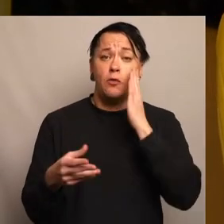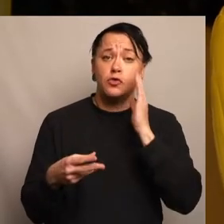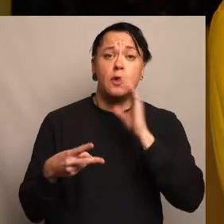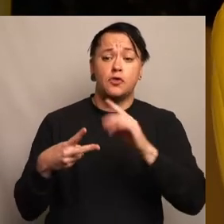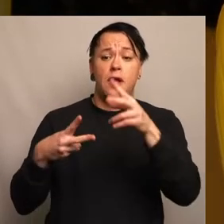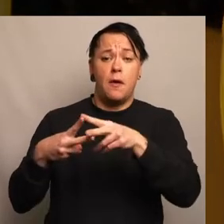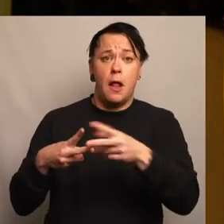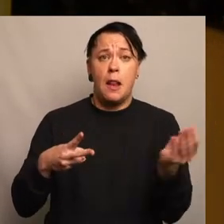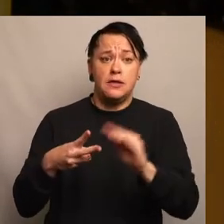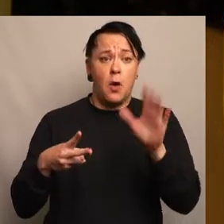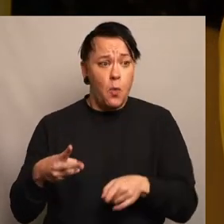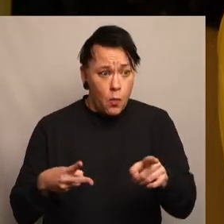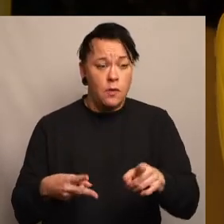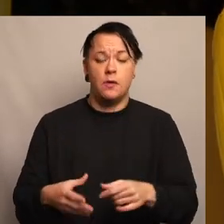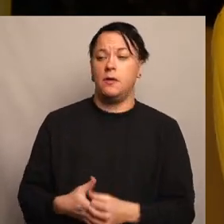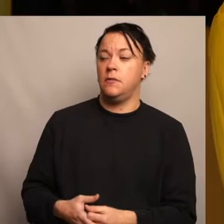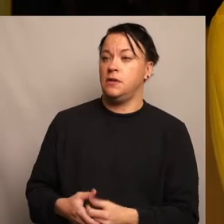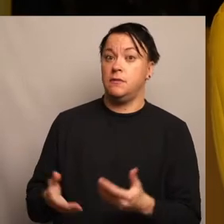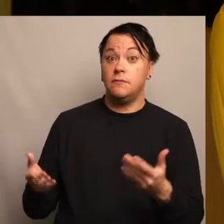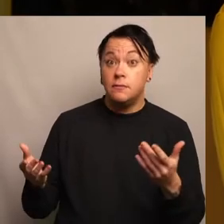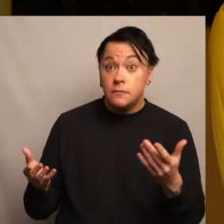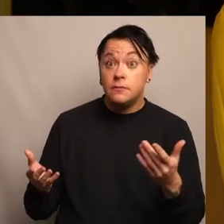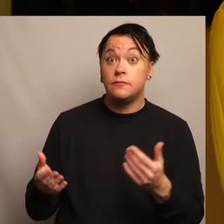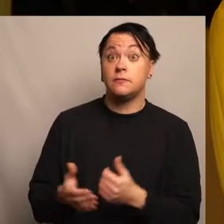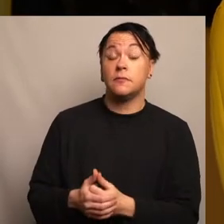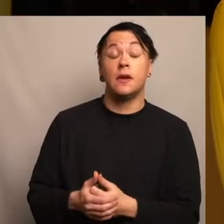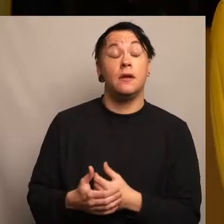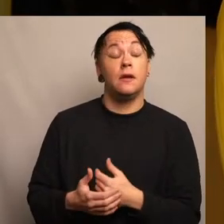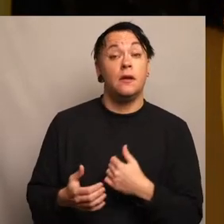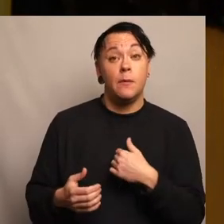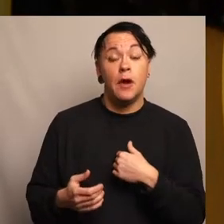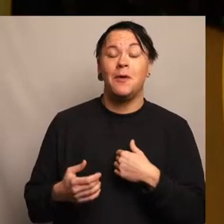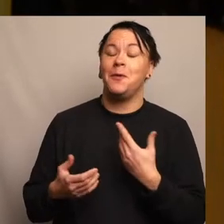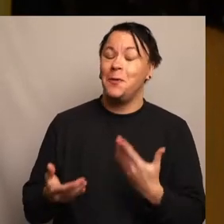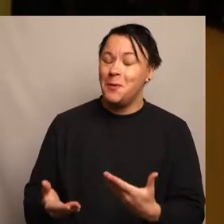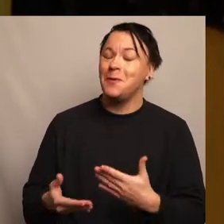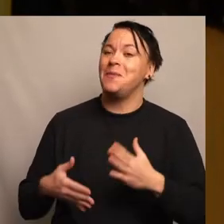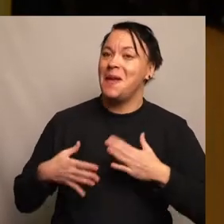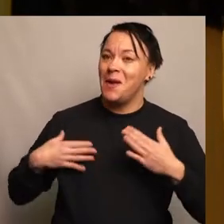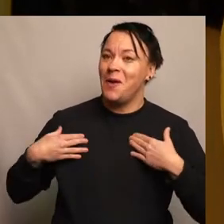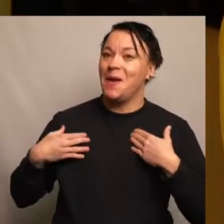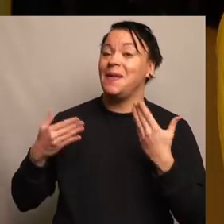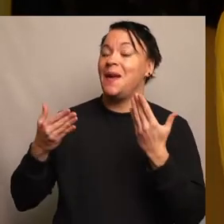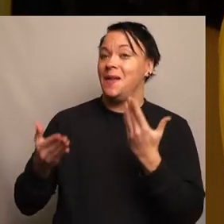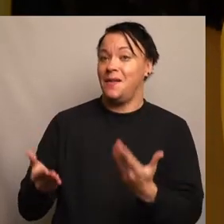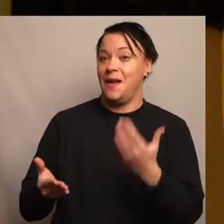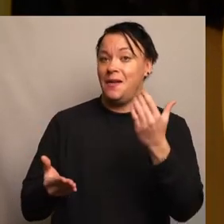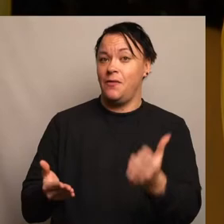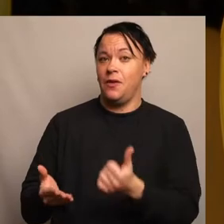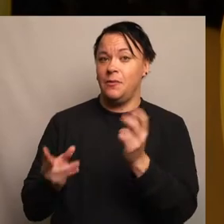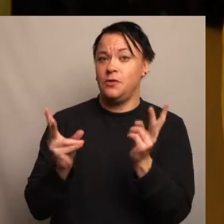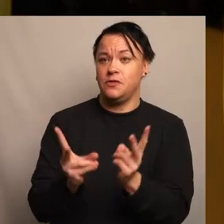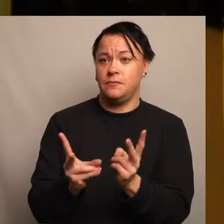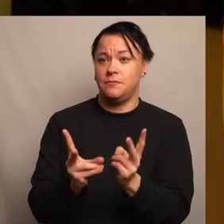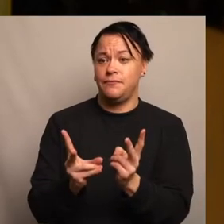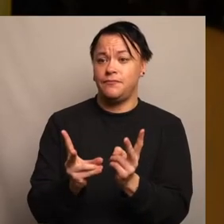way. But I was so happy and proud that few years now even the Helsinki city used the inclusive, so at least it's we